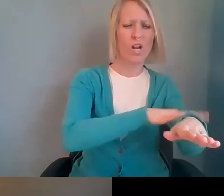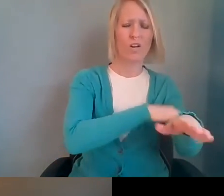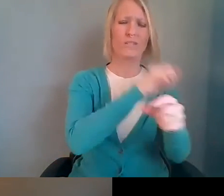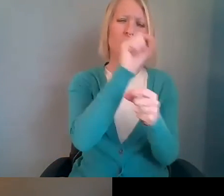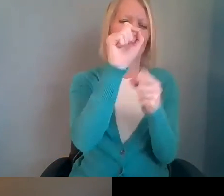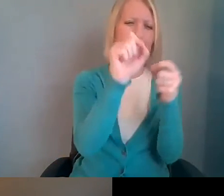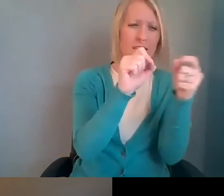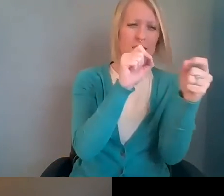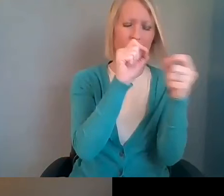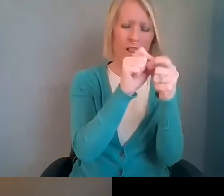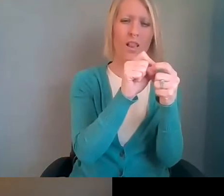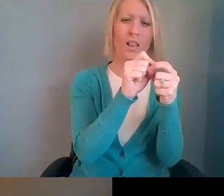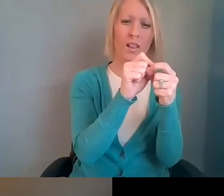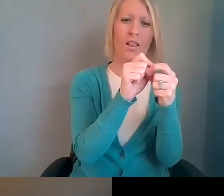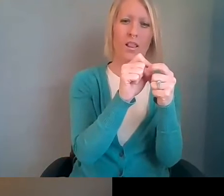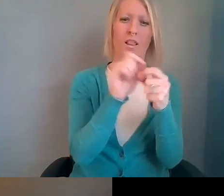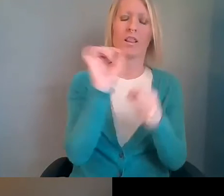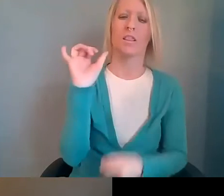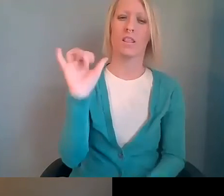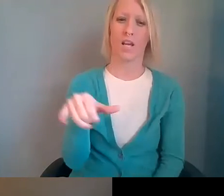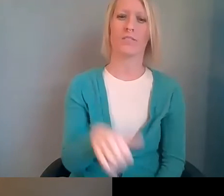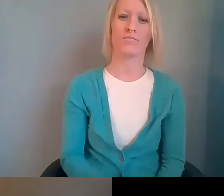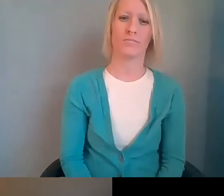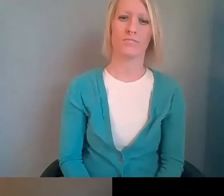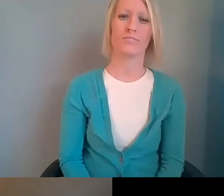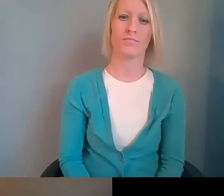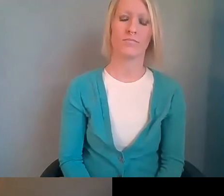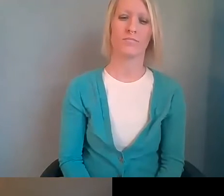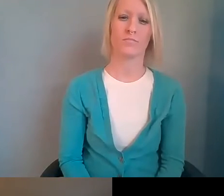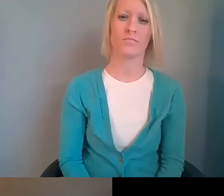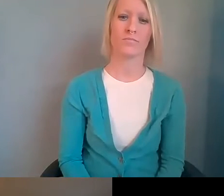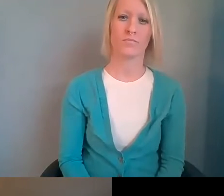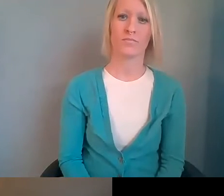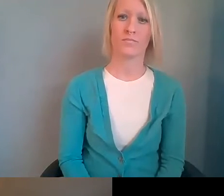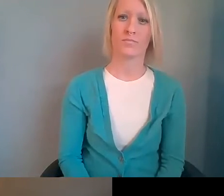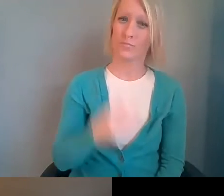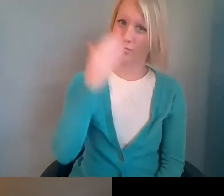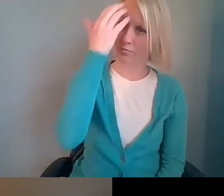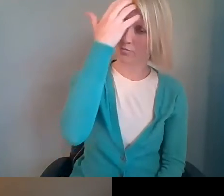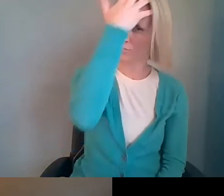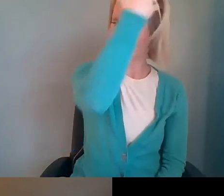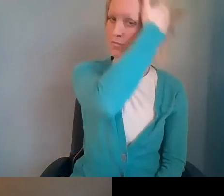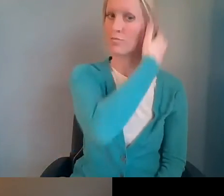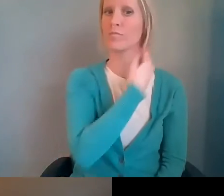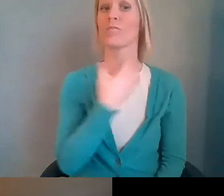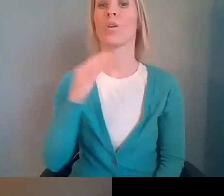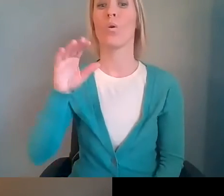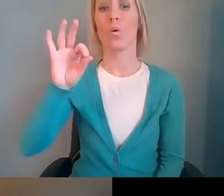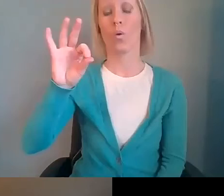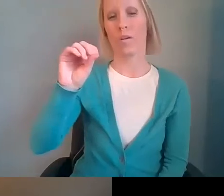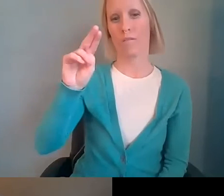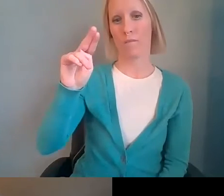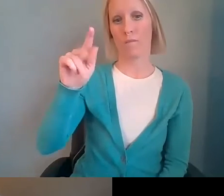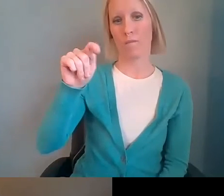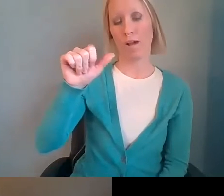So the fountain pen really has several parts to it.